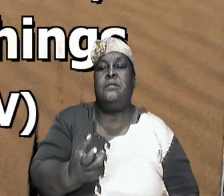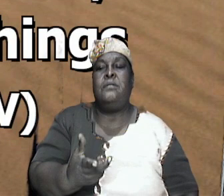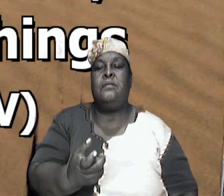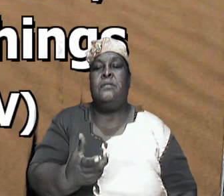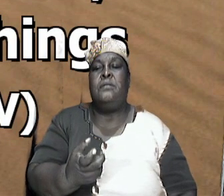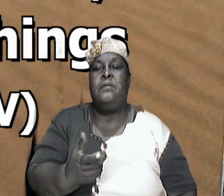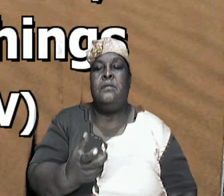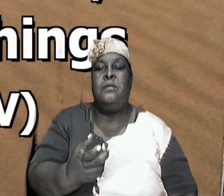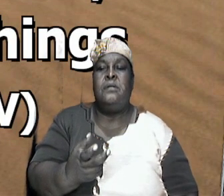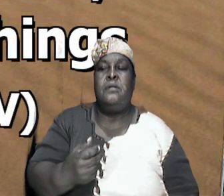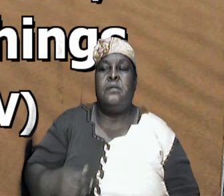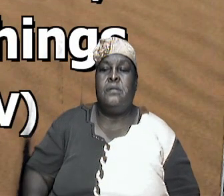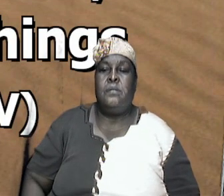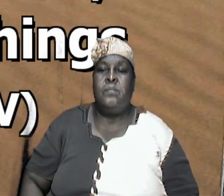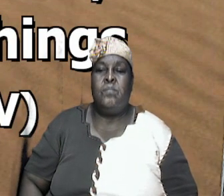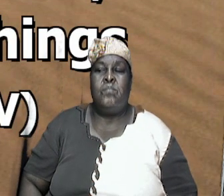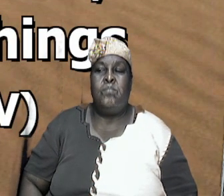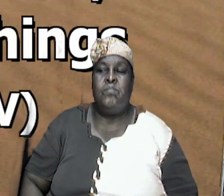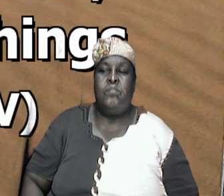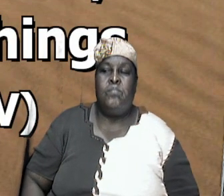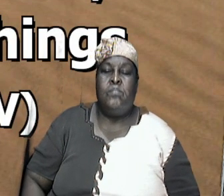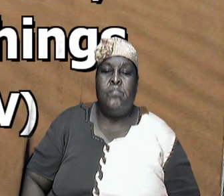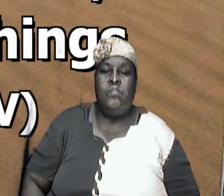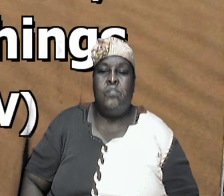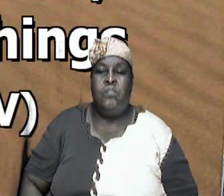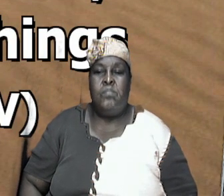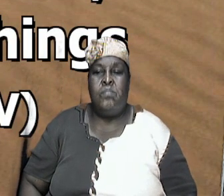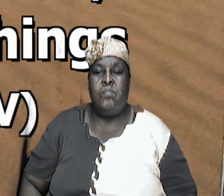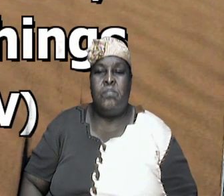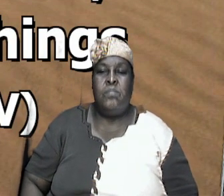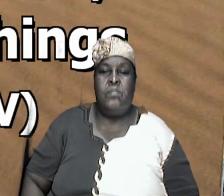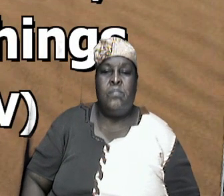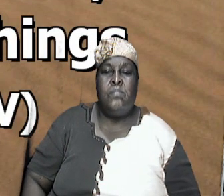I'm looking for an actual quote here.